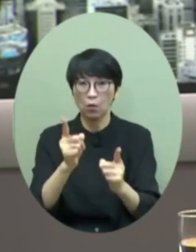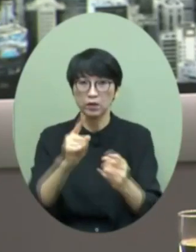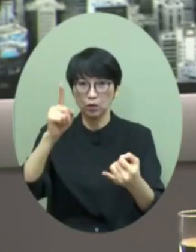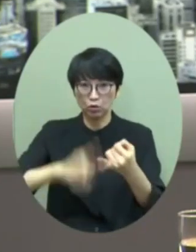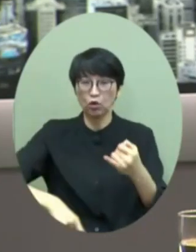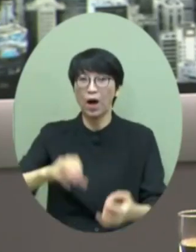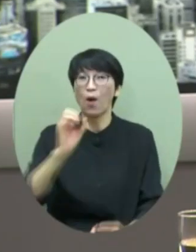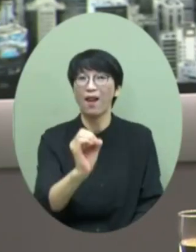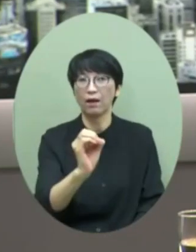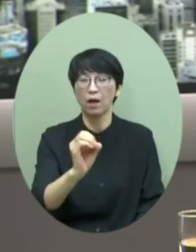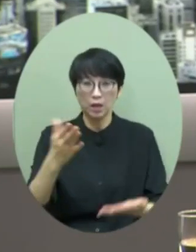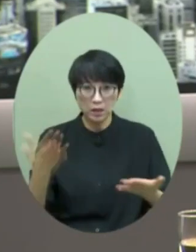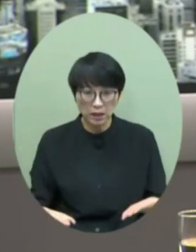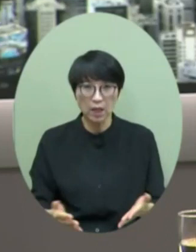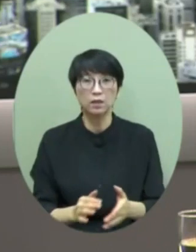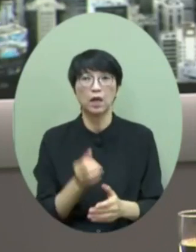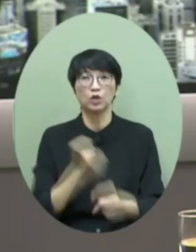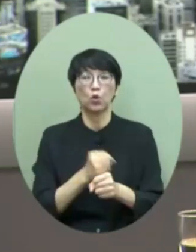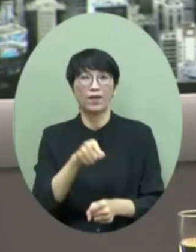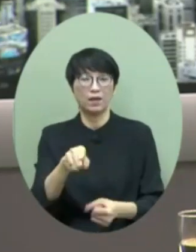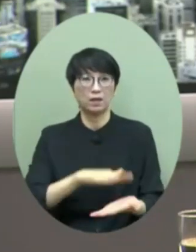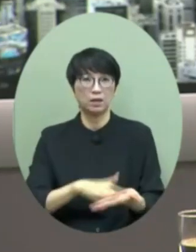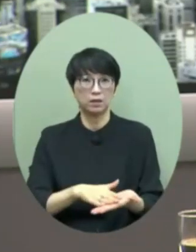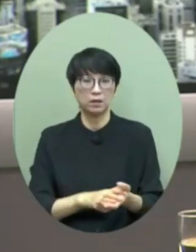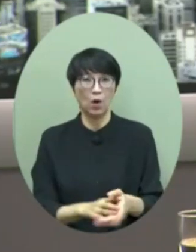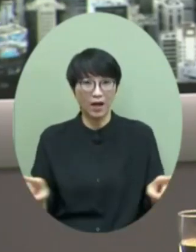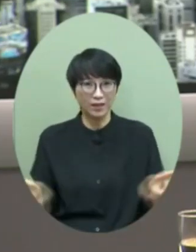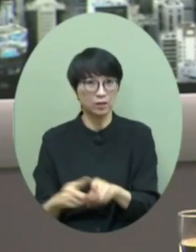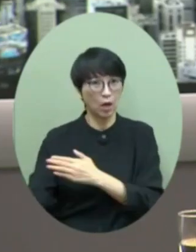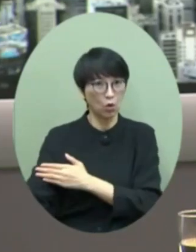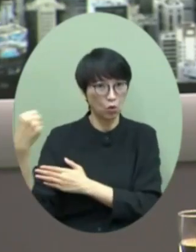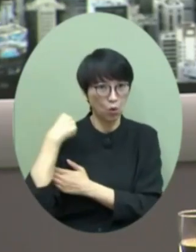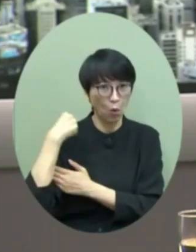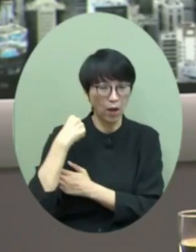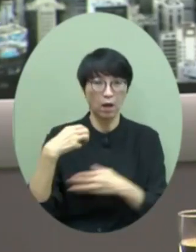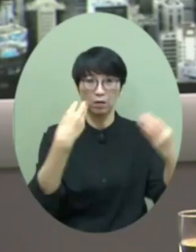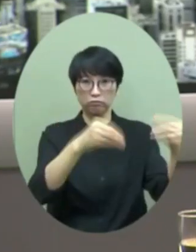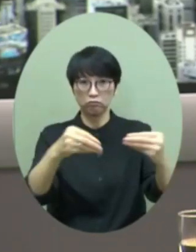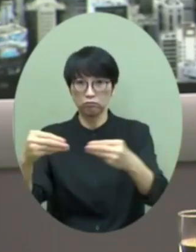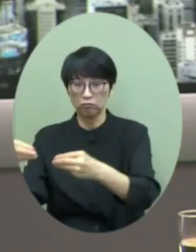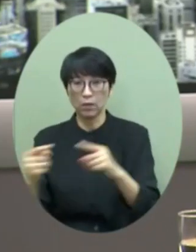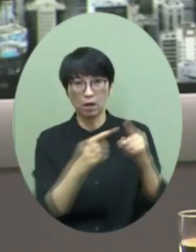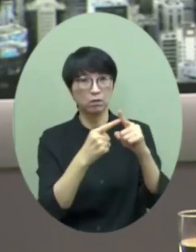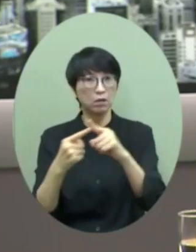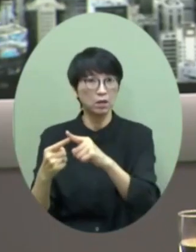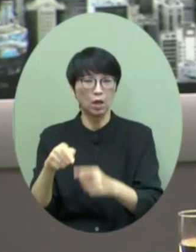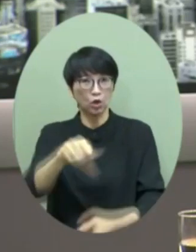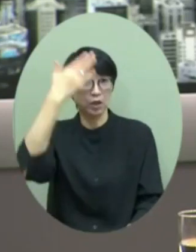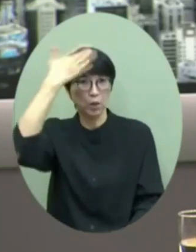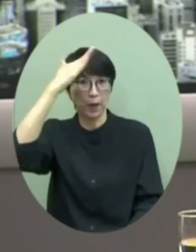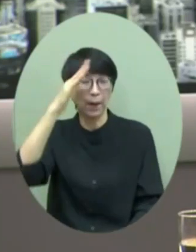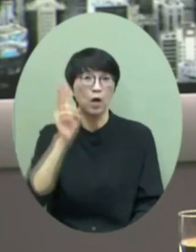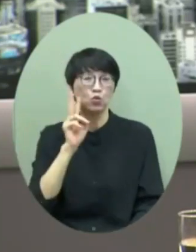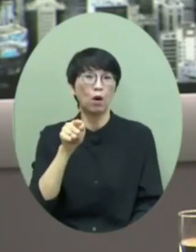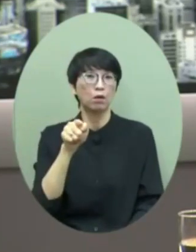doing. We should all work together to educate people, to make them realize that if we love this place,